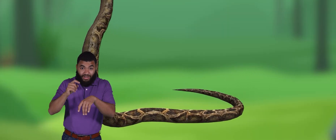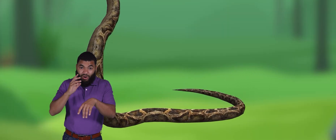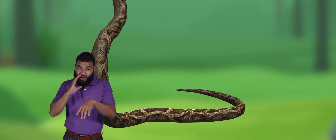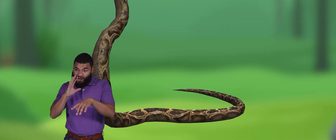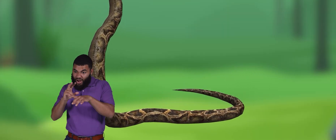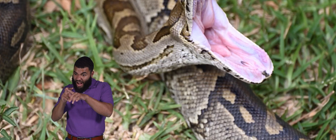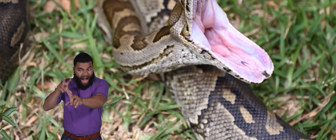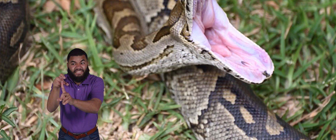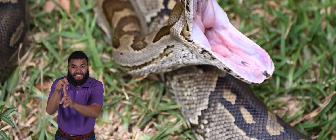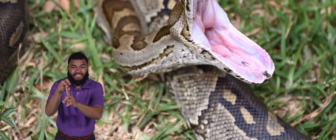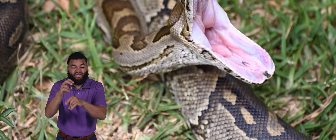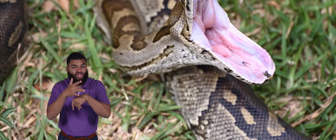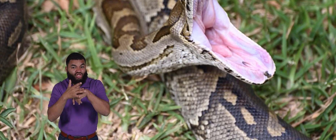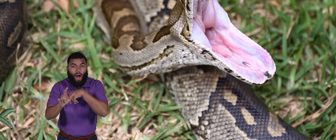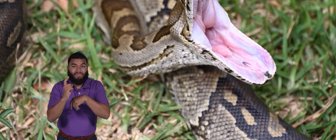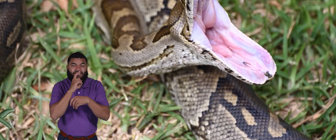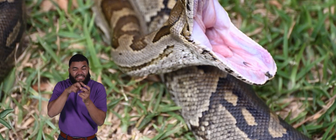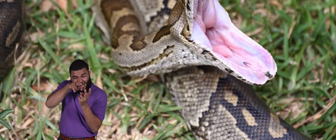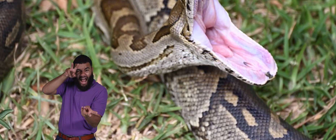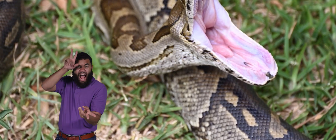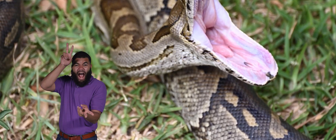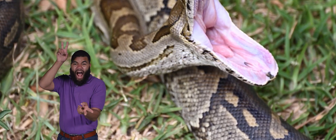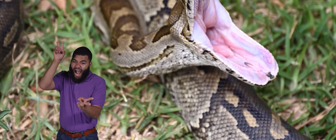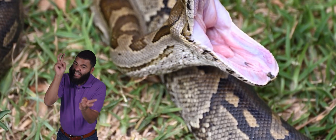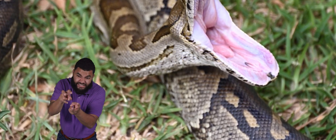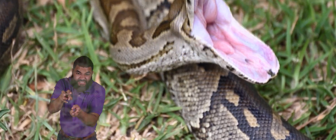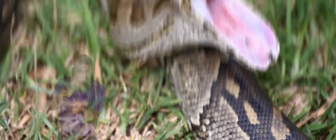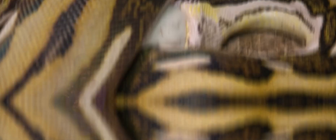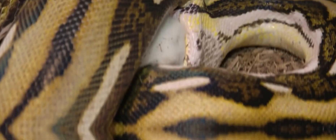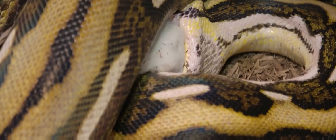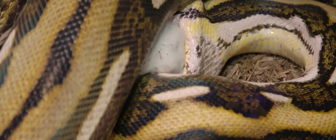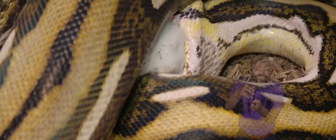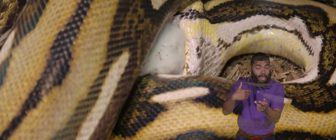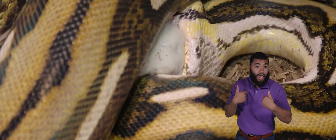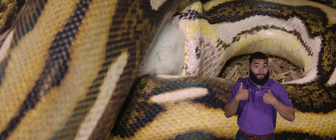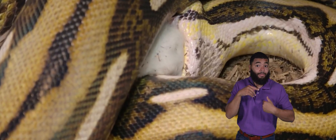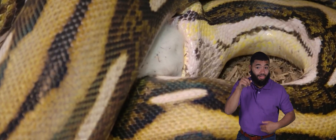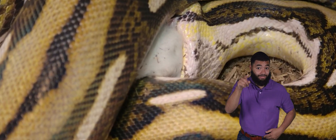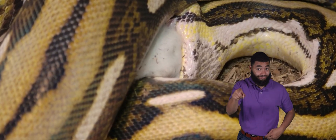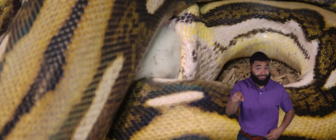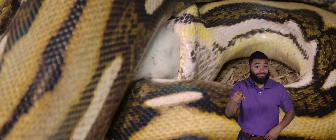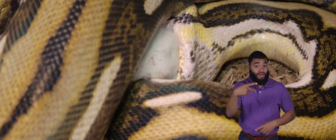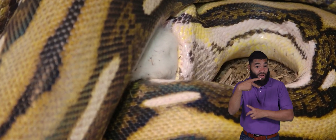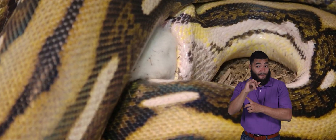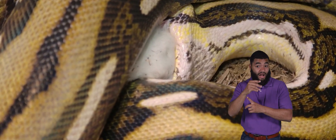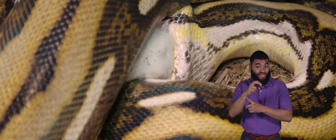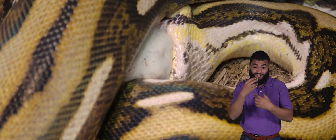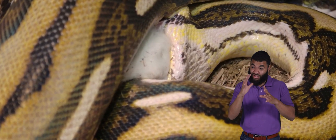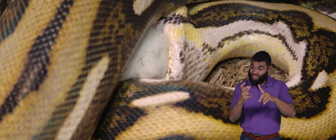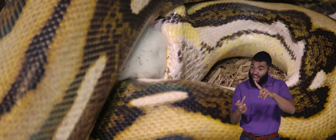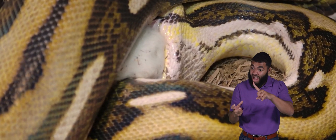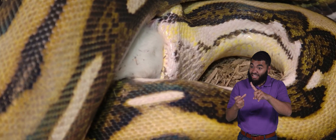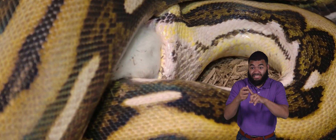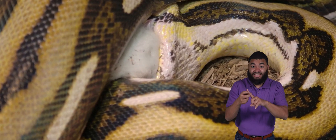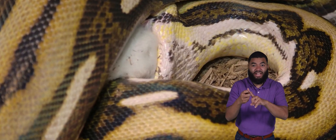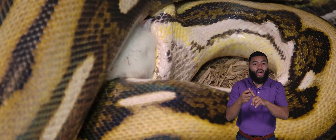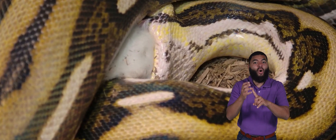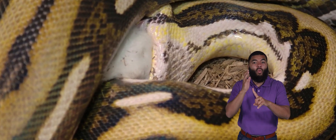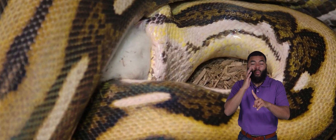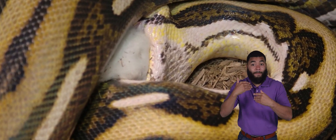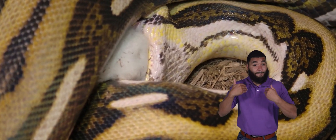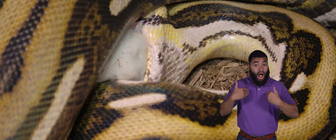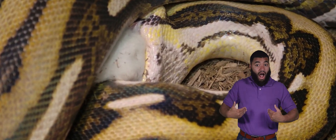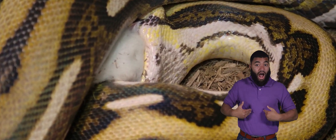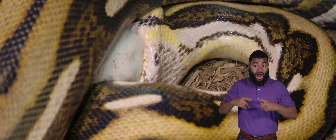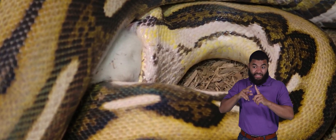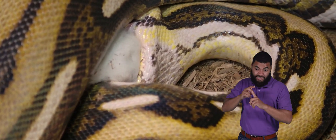quickly, using its sharp teeth to grab onto the animal. Once the python has a good hold, it coils its body